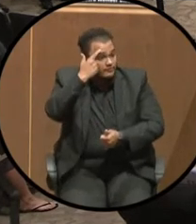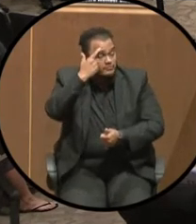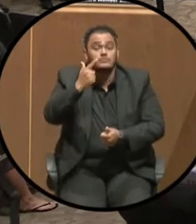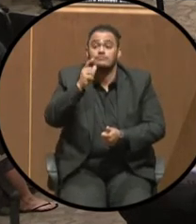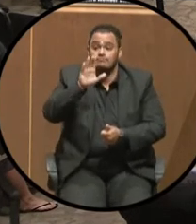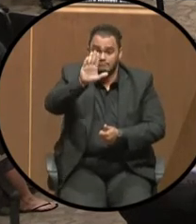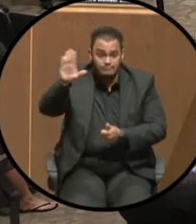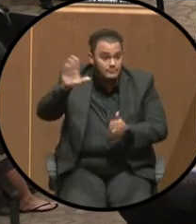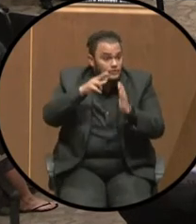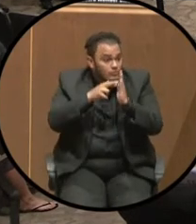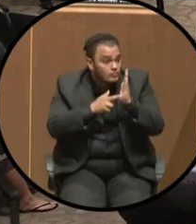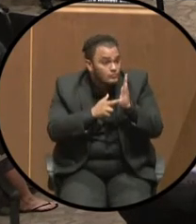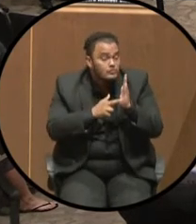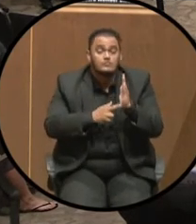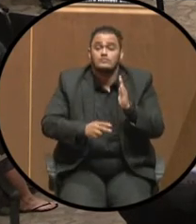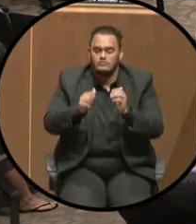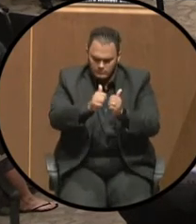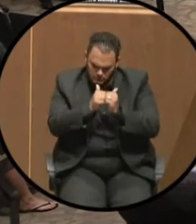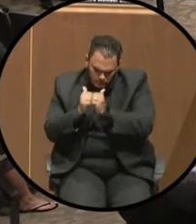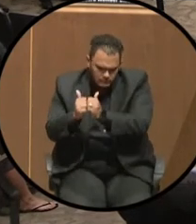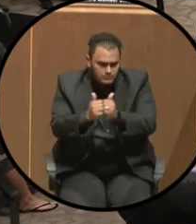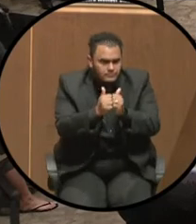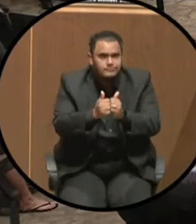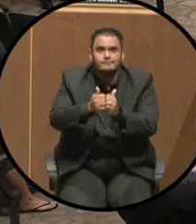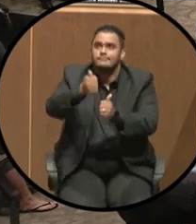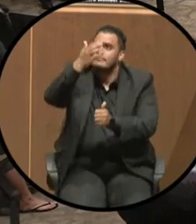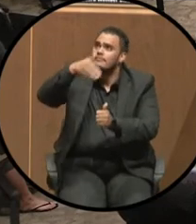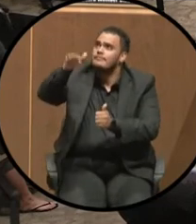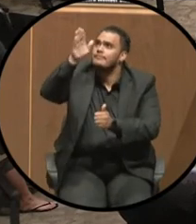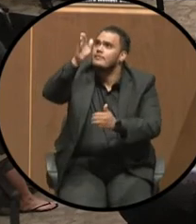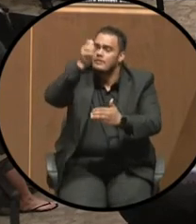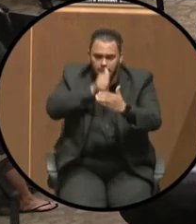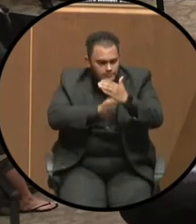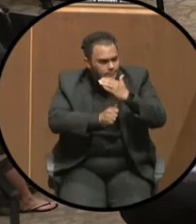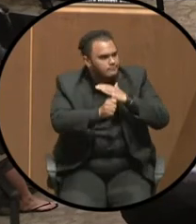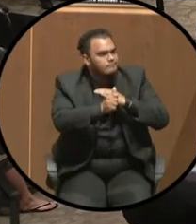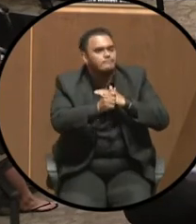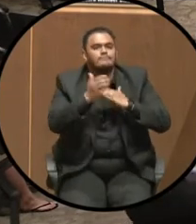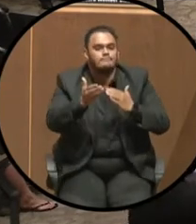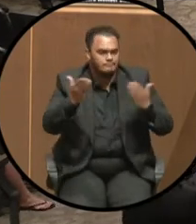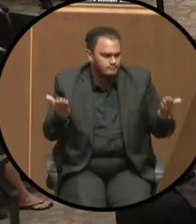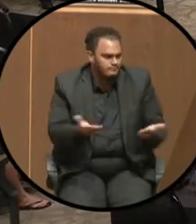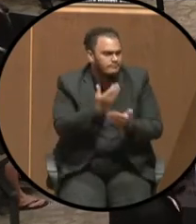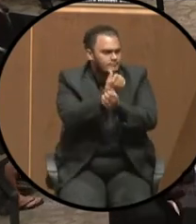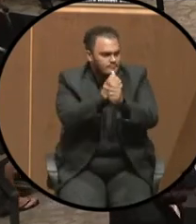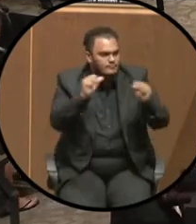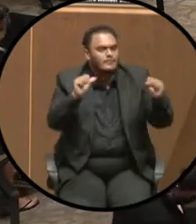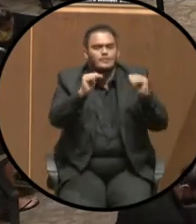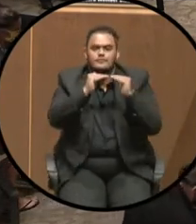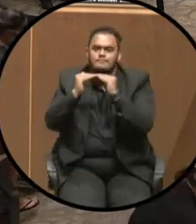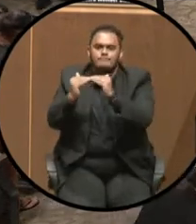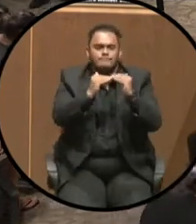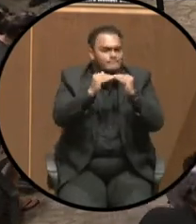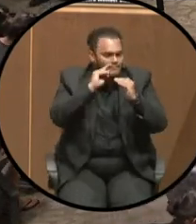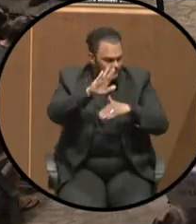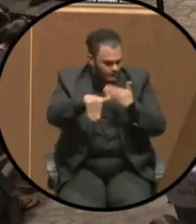one nation, under God, indivisible, with liberty and justice for all.